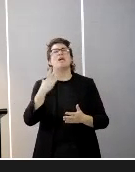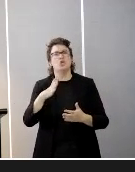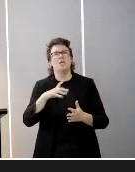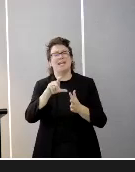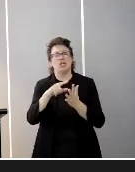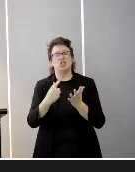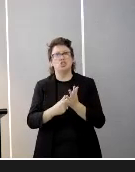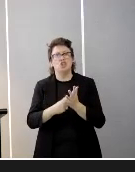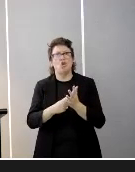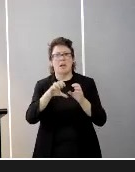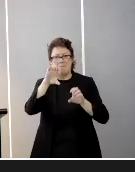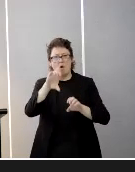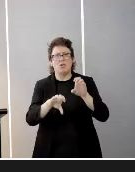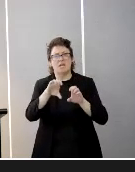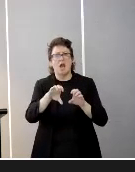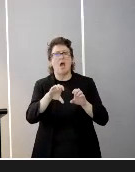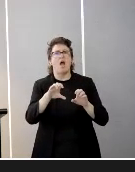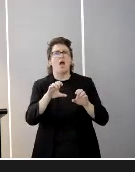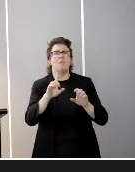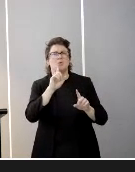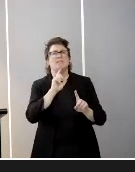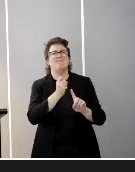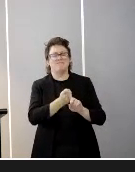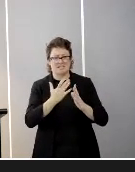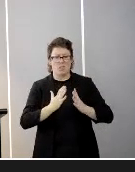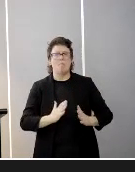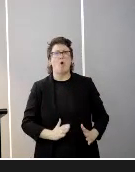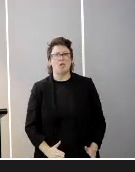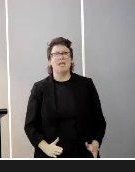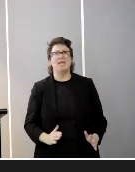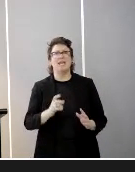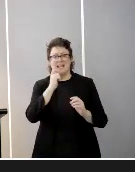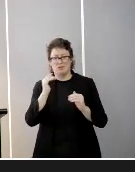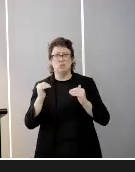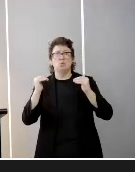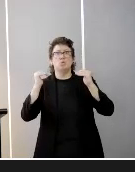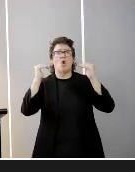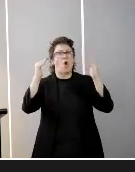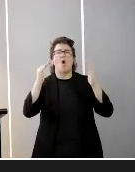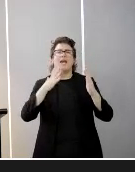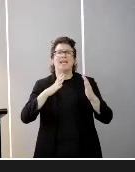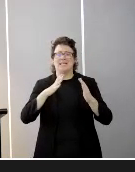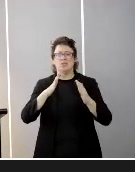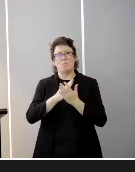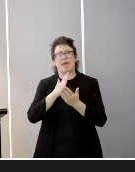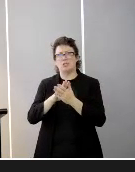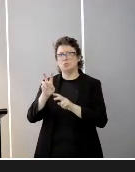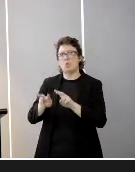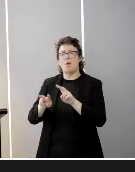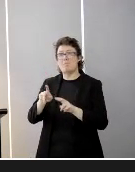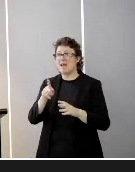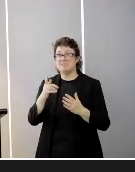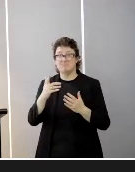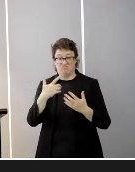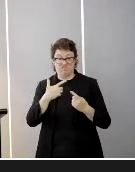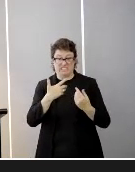that monitors. It affects certain parts of the body if it's taken kind of in too high doses, so it needs to be monitored. But there are studies that show